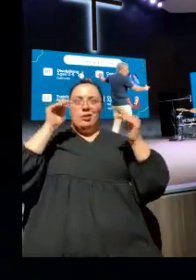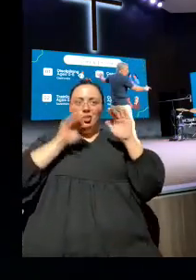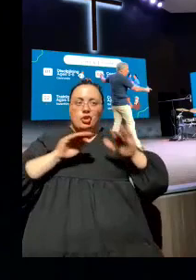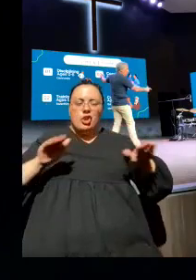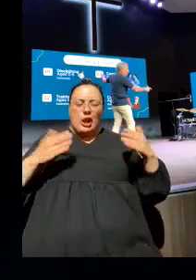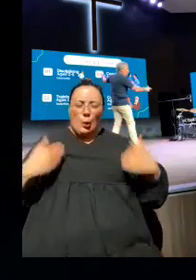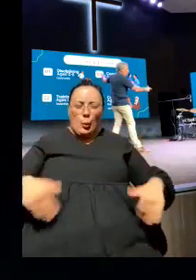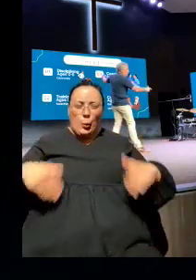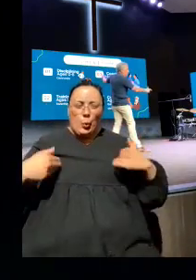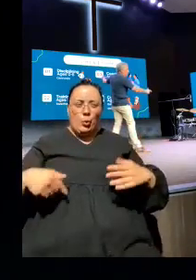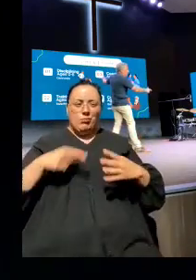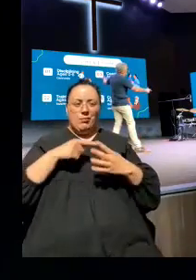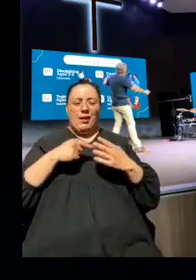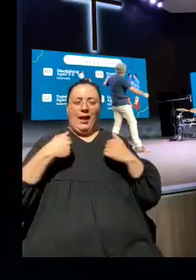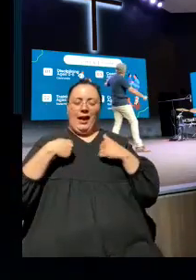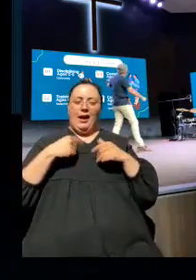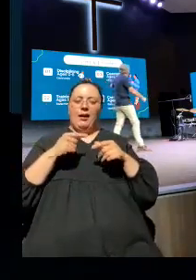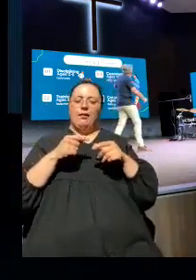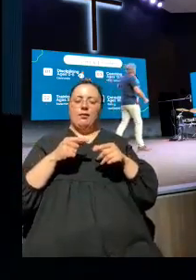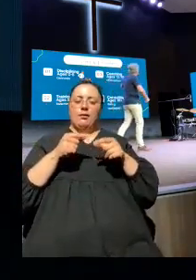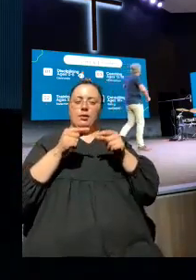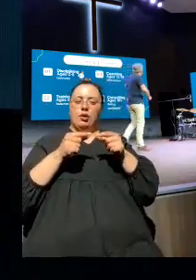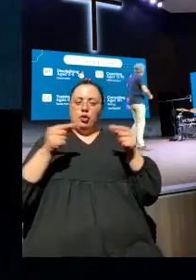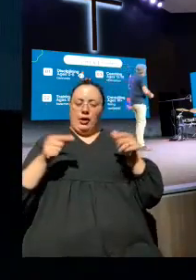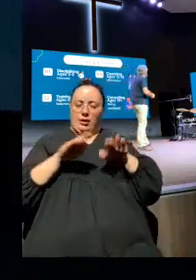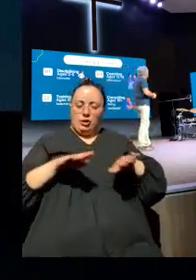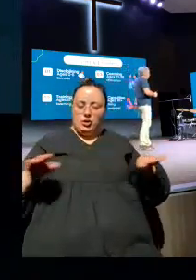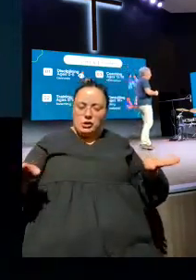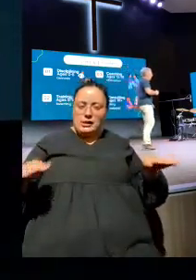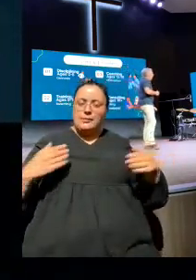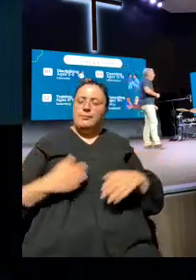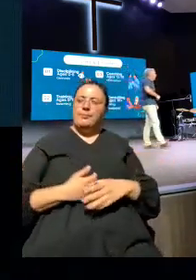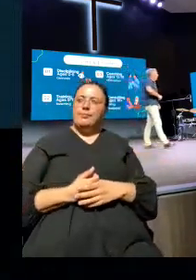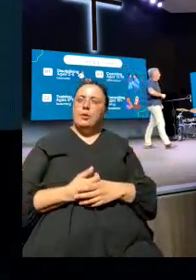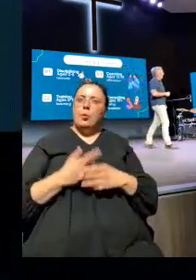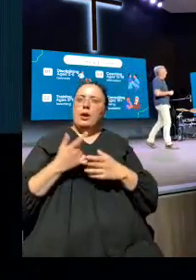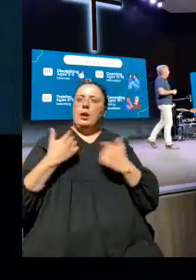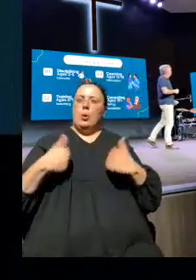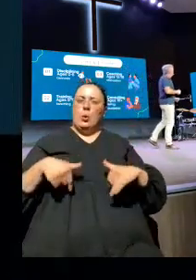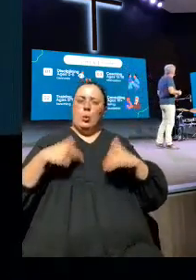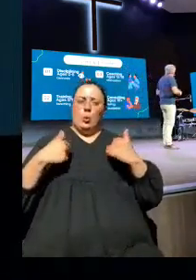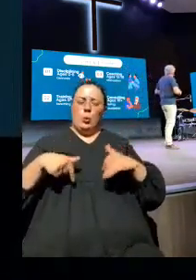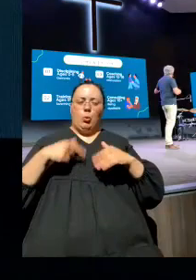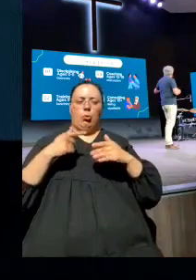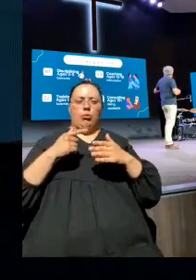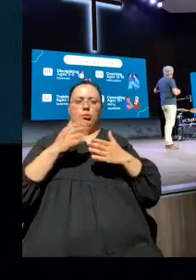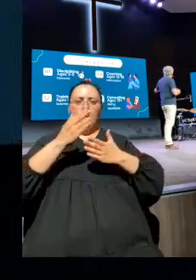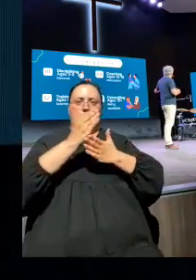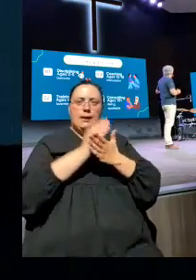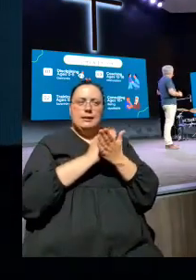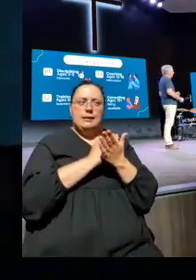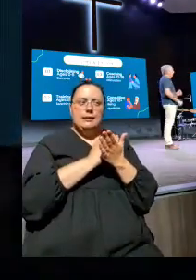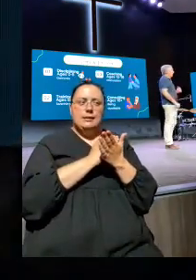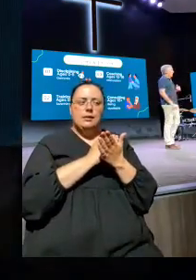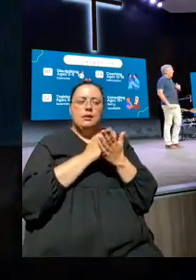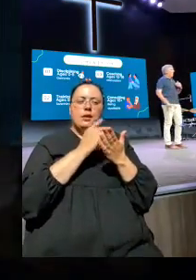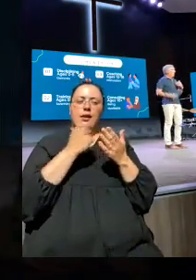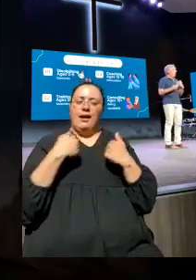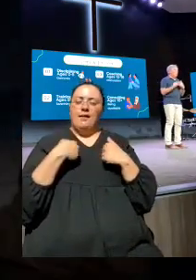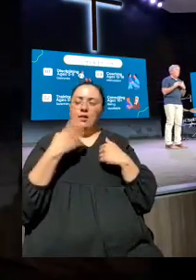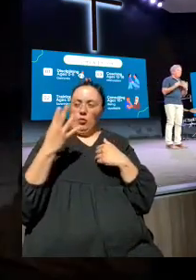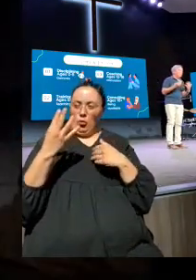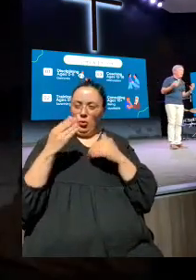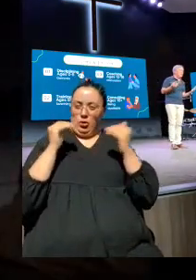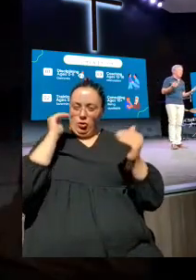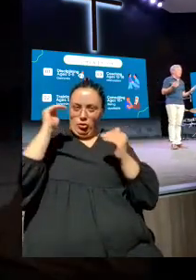extremes of life as a parent. And the biggest lesson I've learned as having 4 adult children is